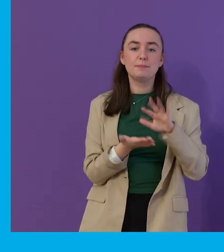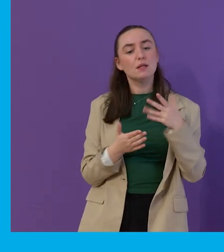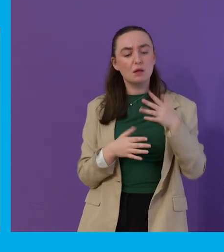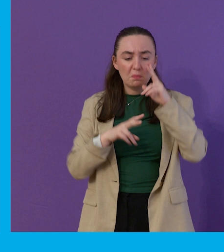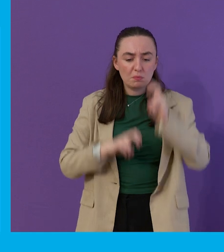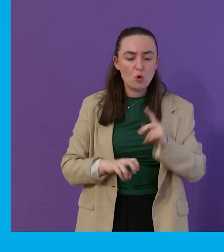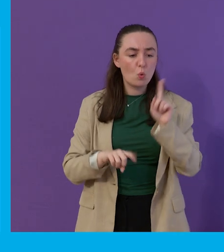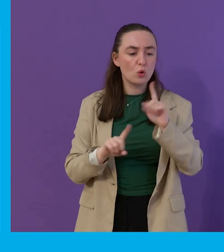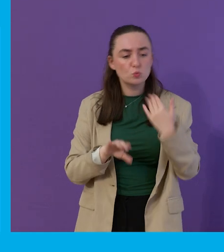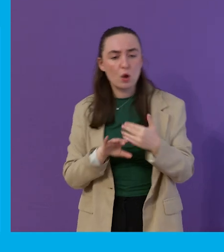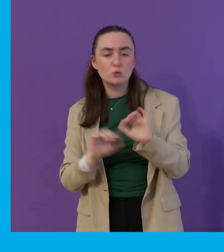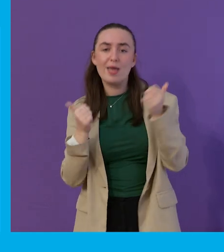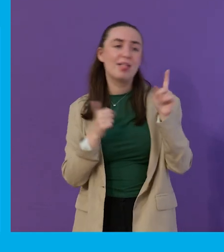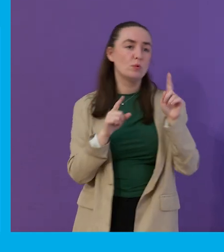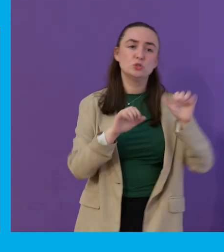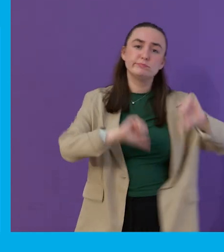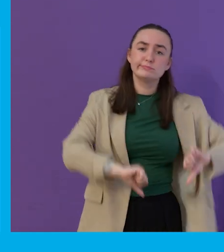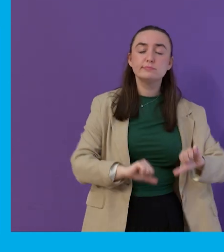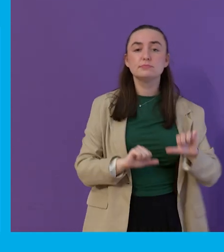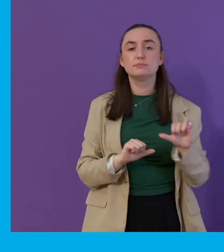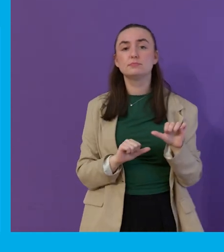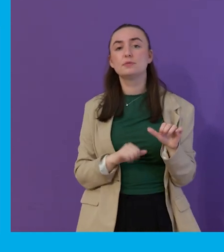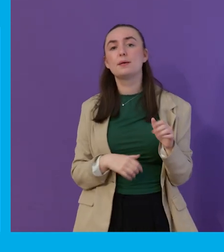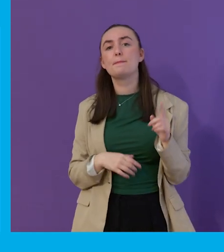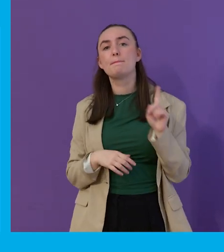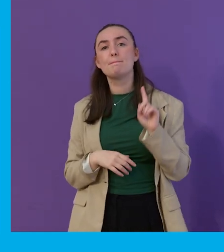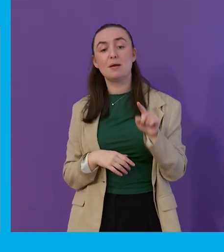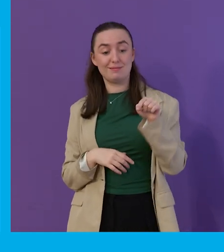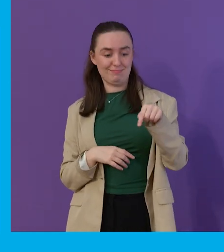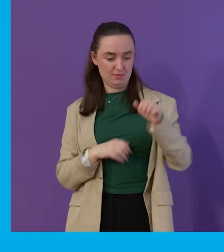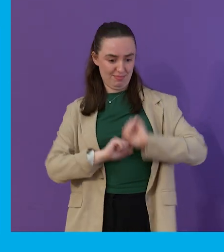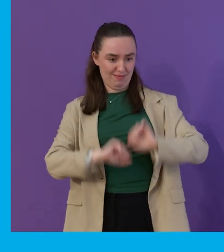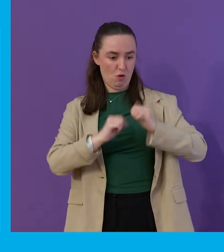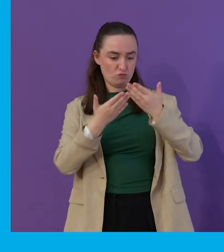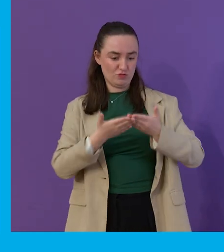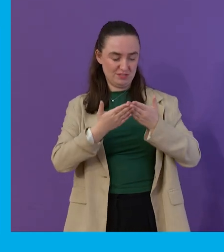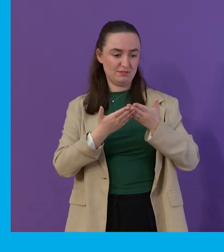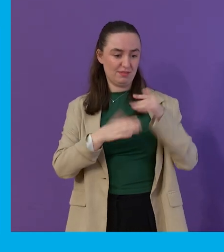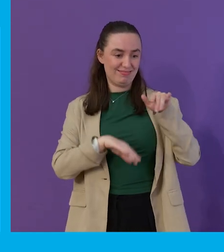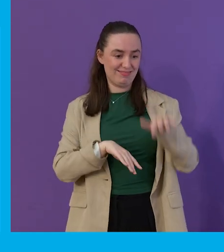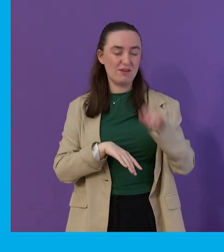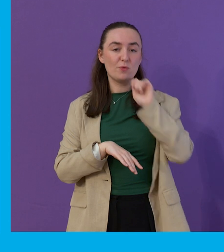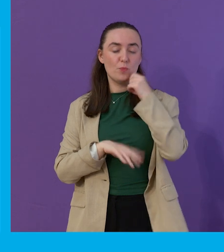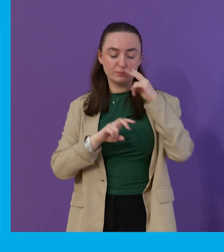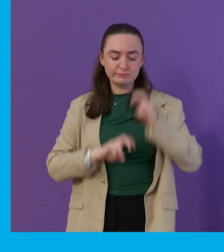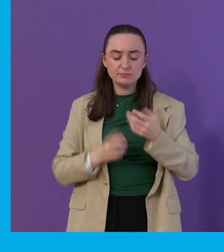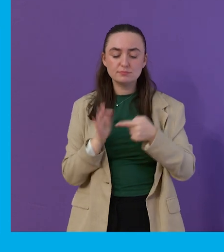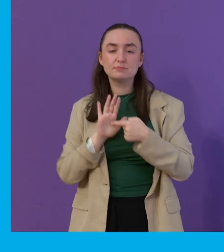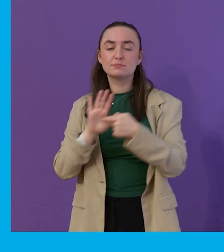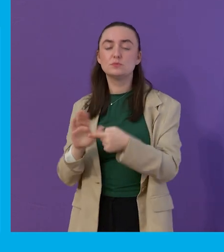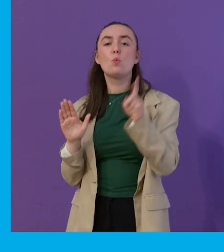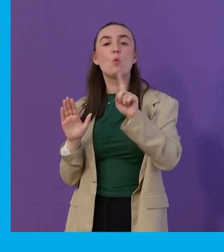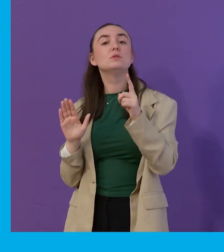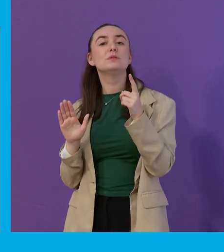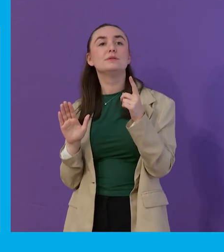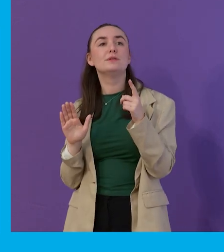Queen Mary University. But I think broadly what that will show is that it does have some of the impacts that, you know, it's not a